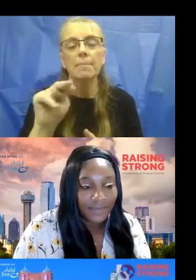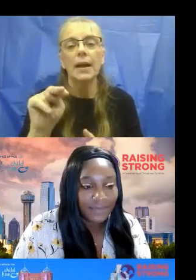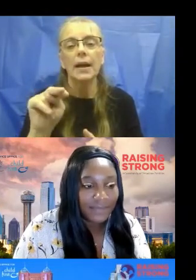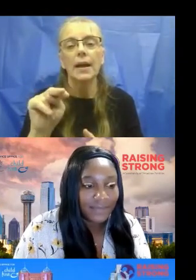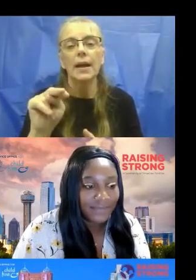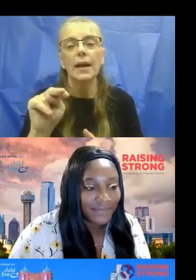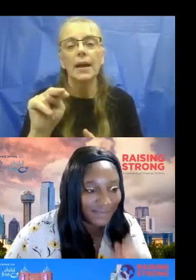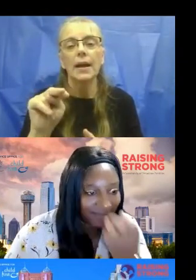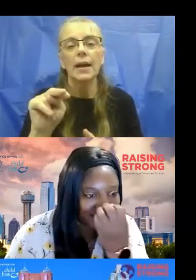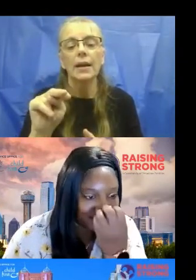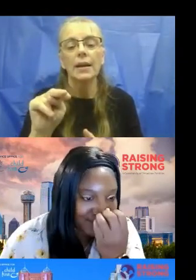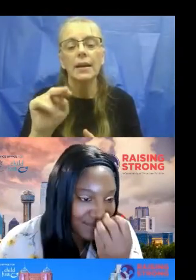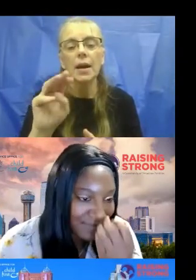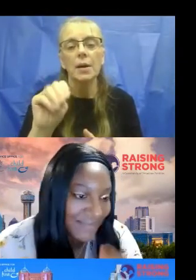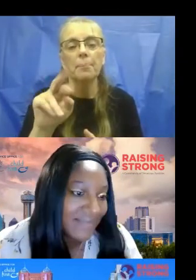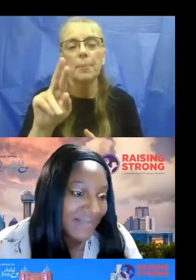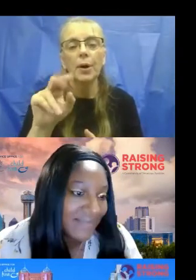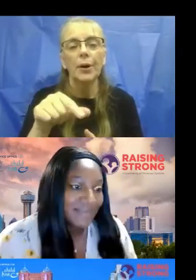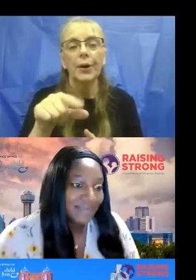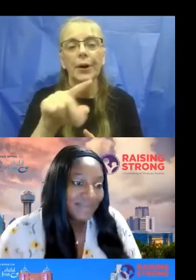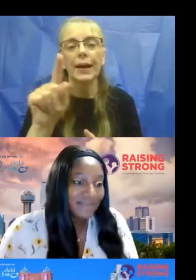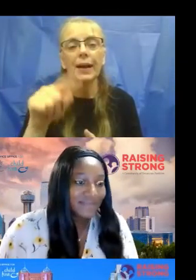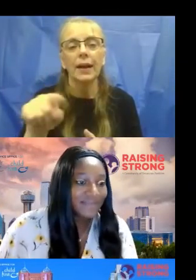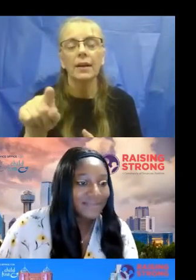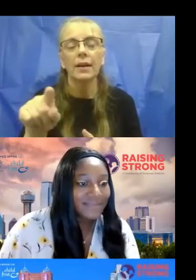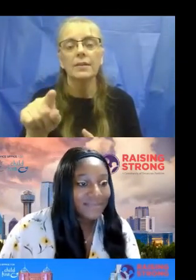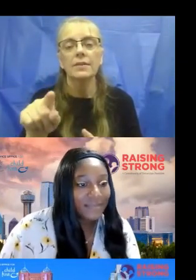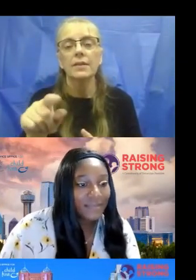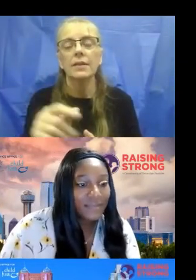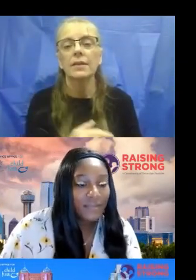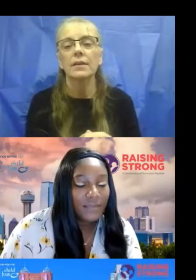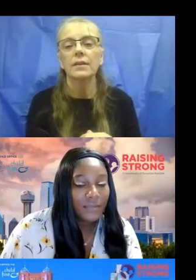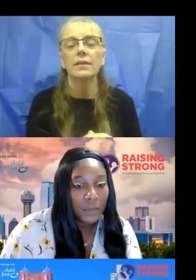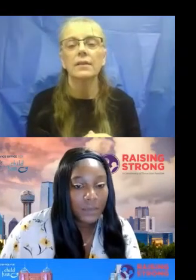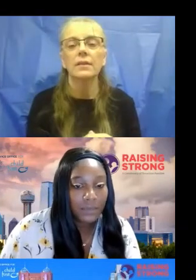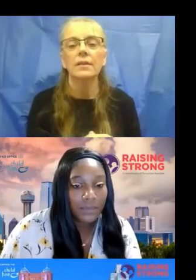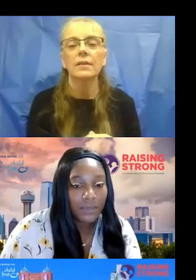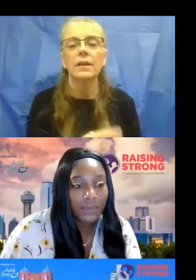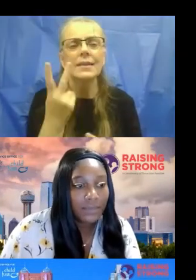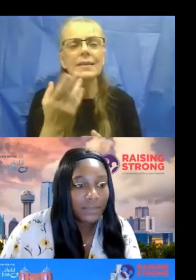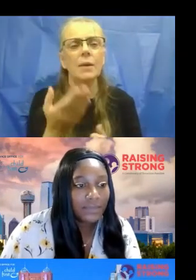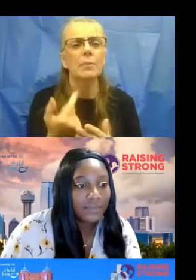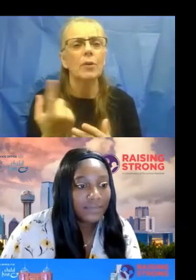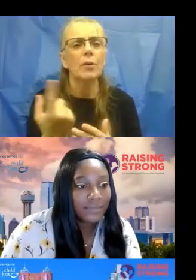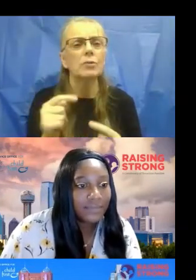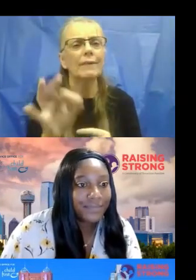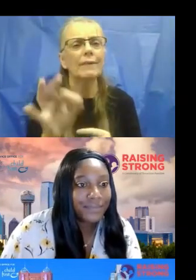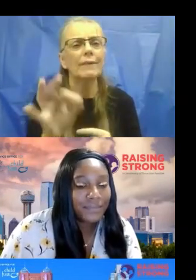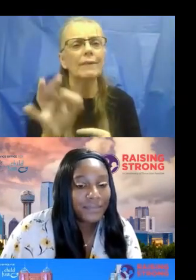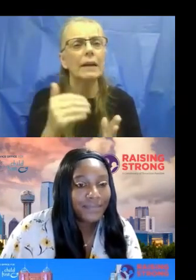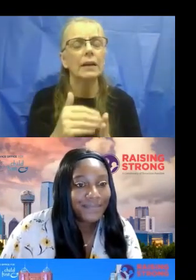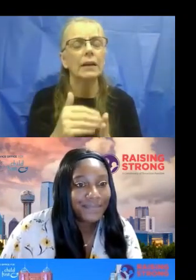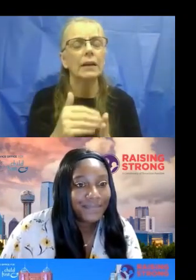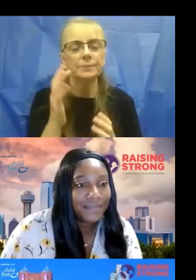Jasmine Marquez. And we have, I saw one earlier, I'm trying to get to it.